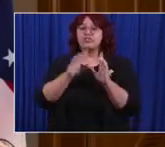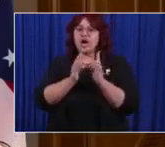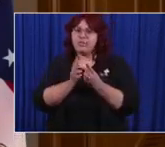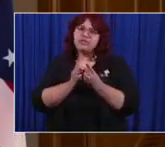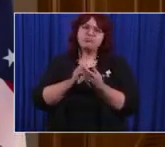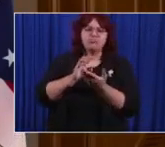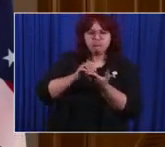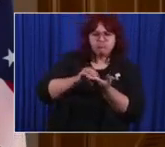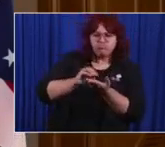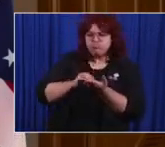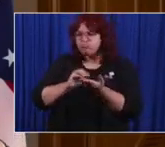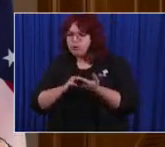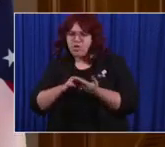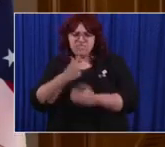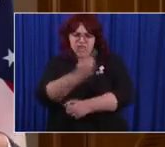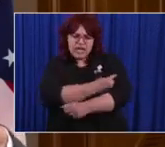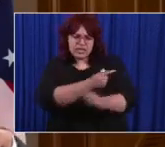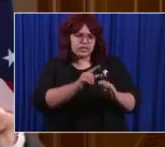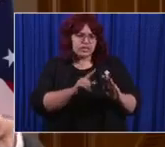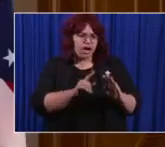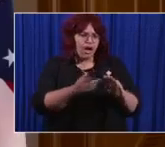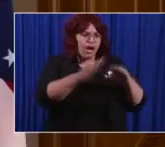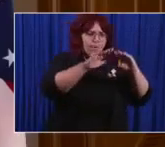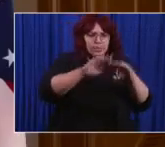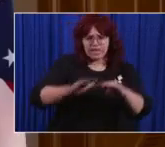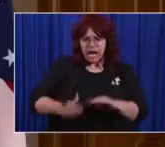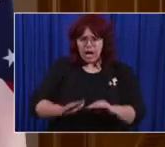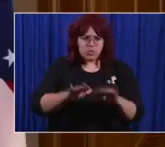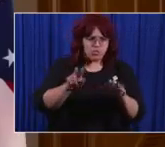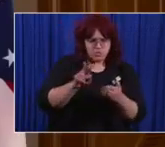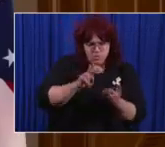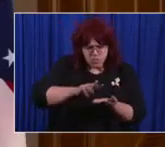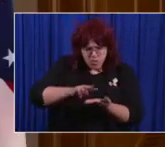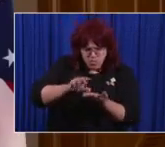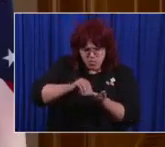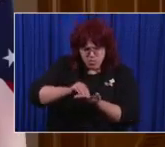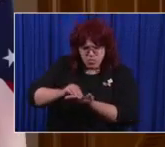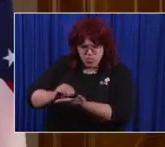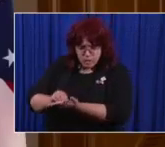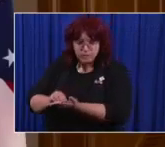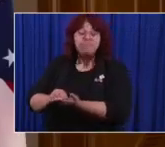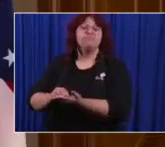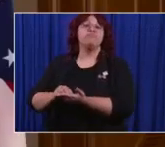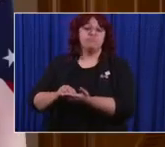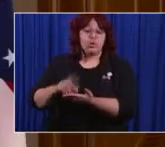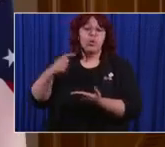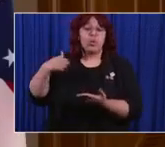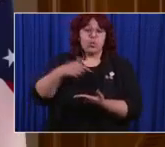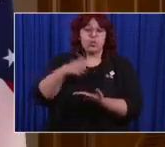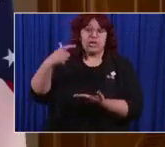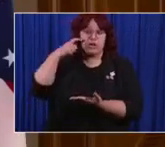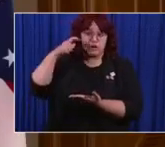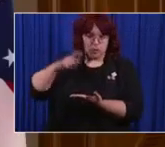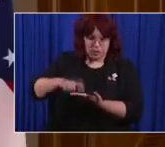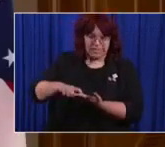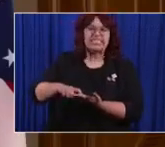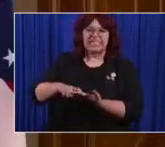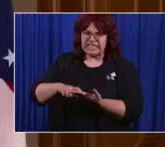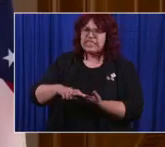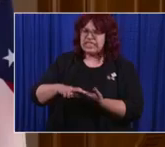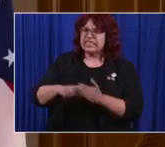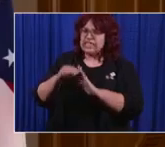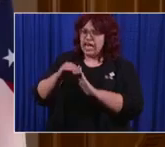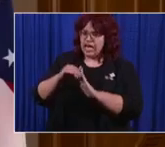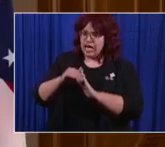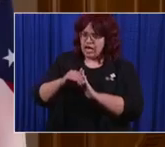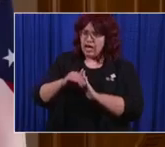that continued, fewer and fewer people getting vaccinated. It would appear at least that we have bottomed out on that, and there's some indication